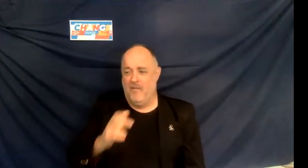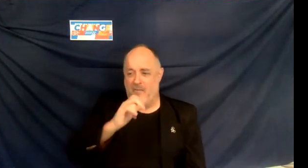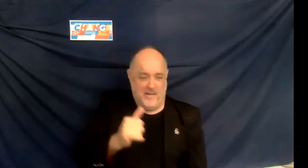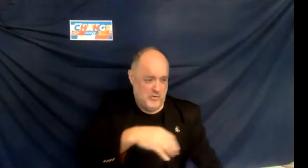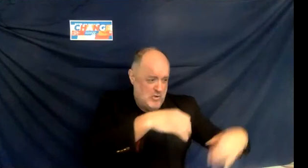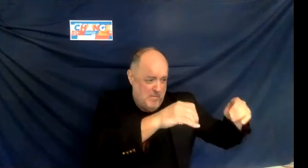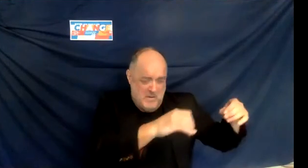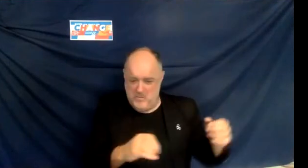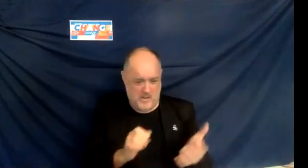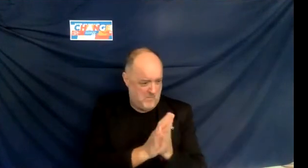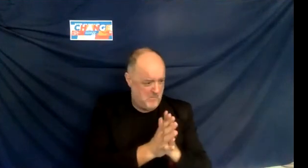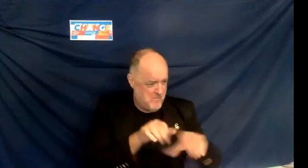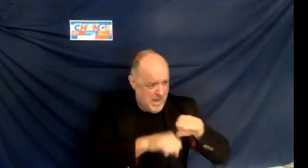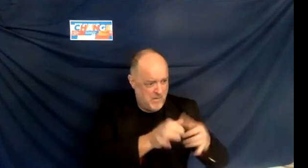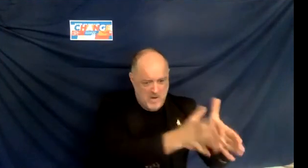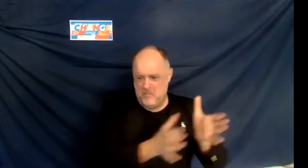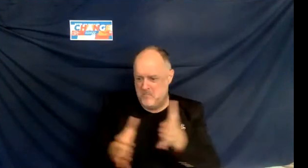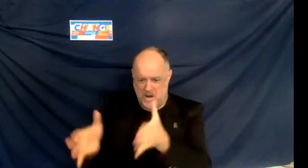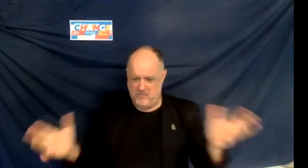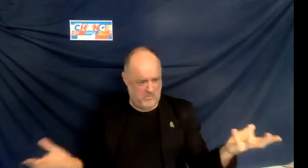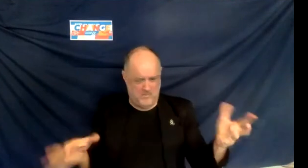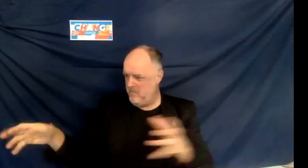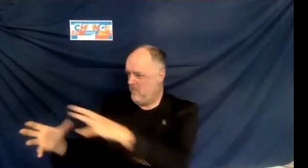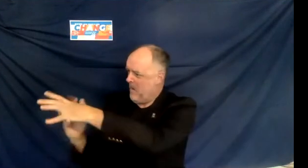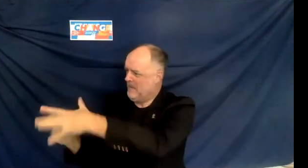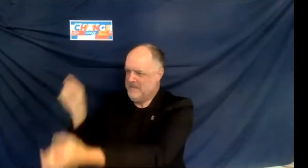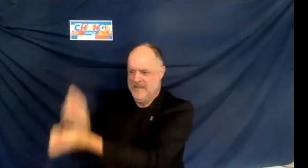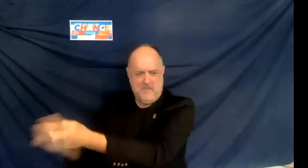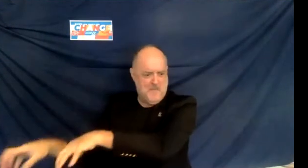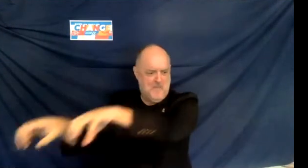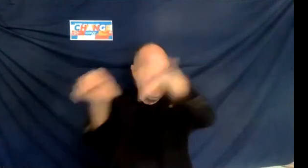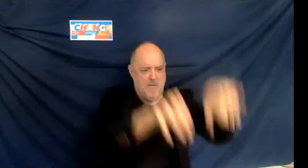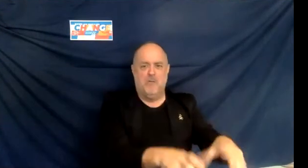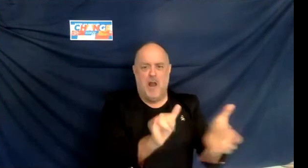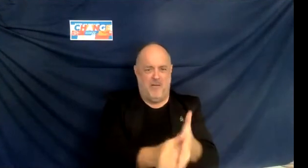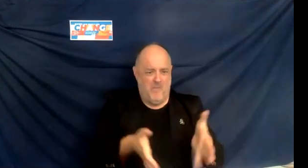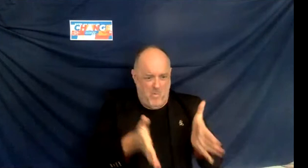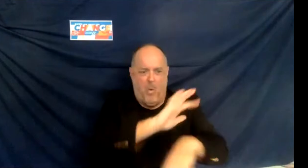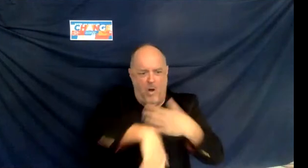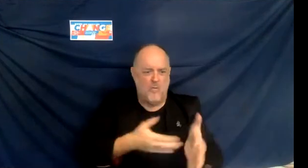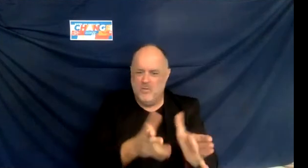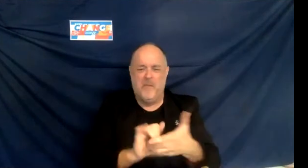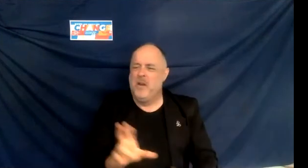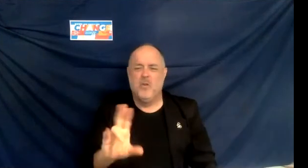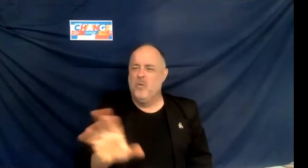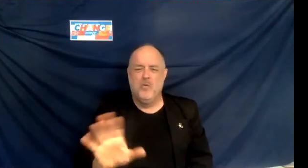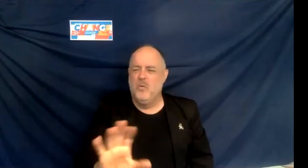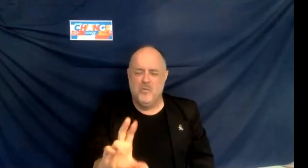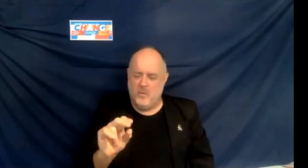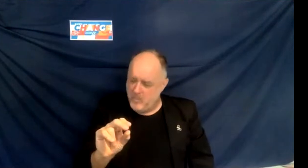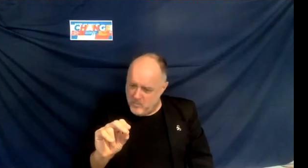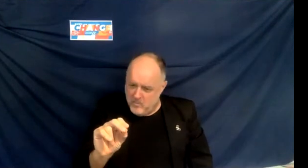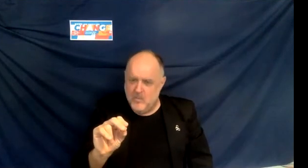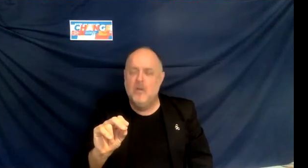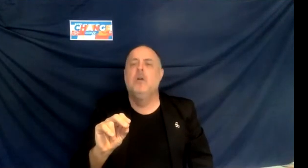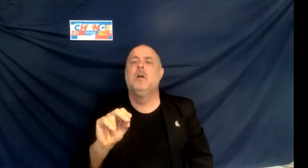both sides. We need to copy and paste that and put that on whatever, on Main Street, for example, in any US city.